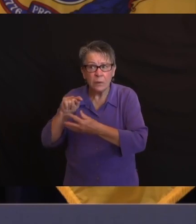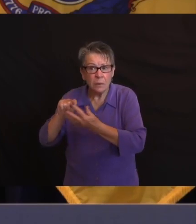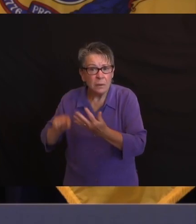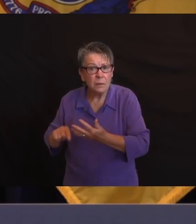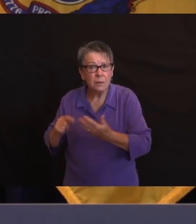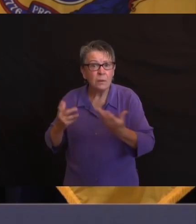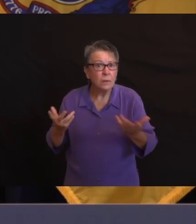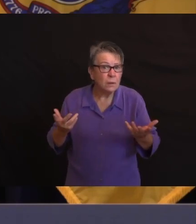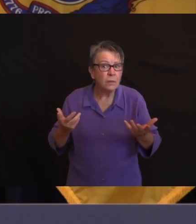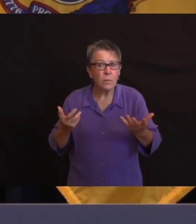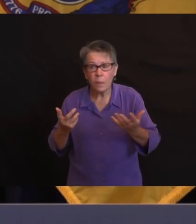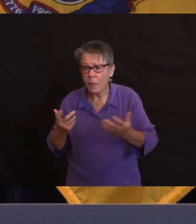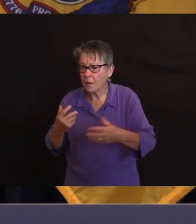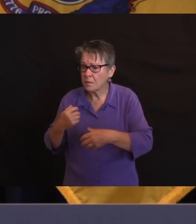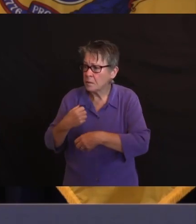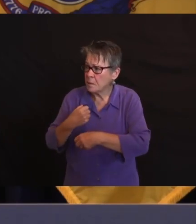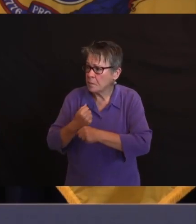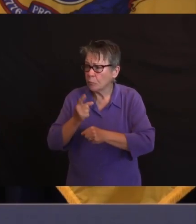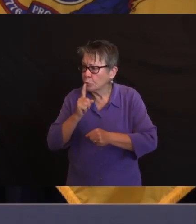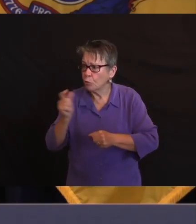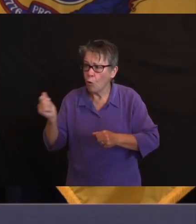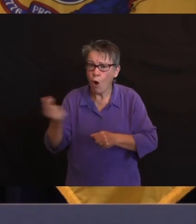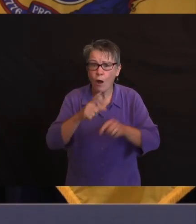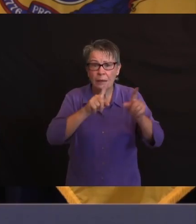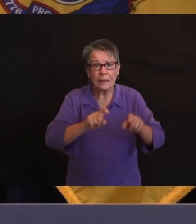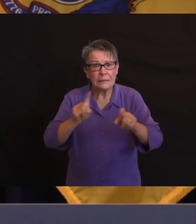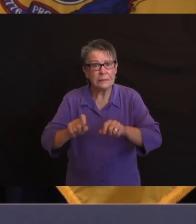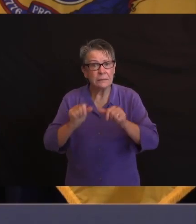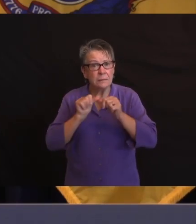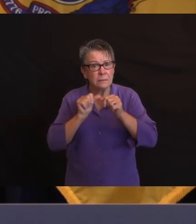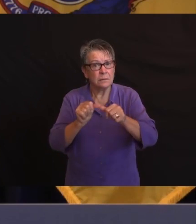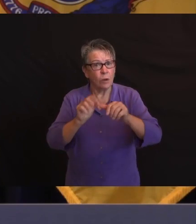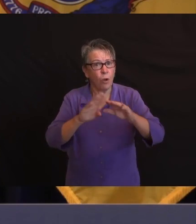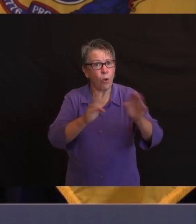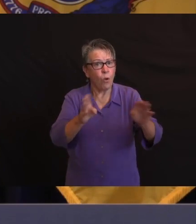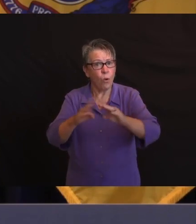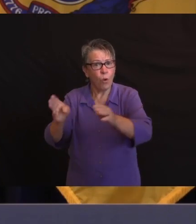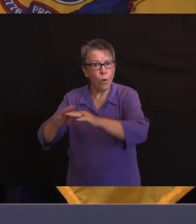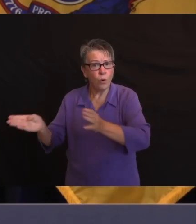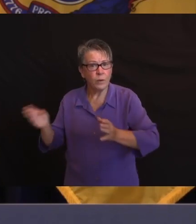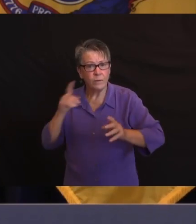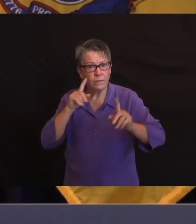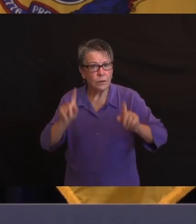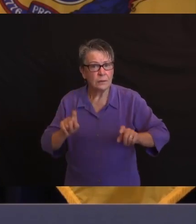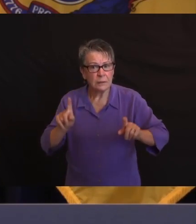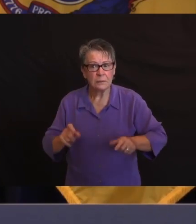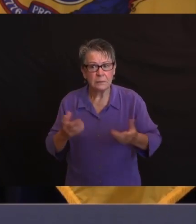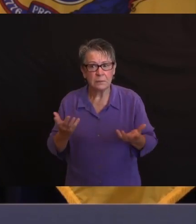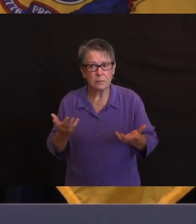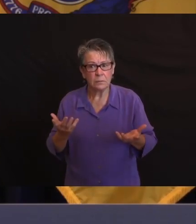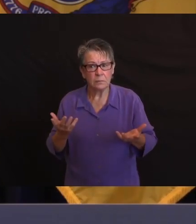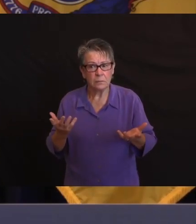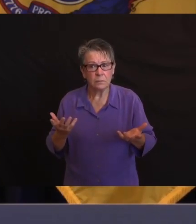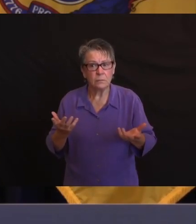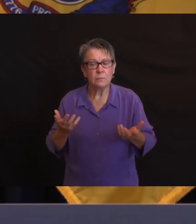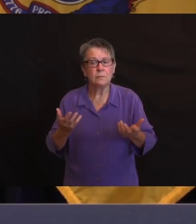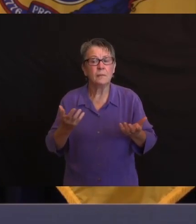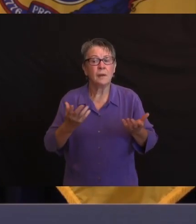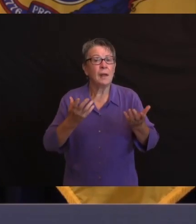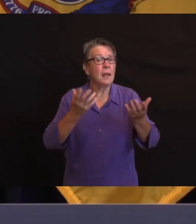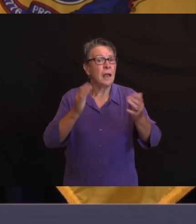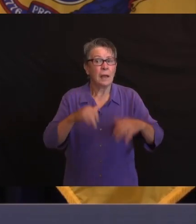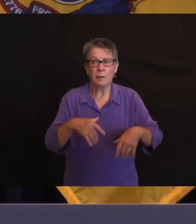be, we talked with the White House, that'll be pre-K through 12. That'll be some higher ed.